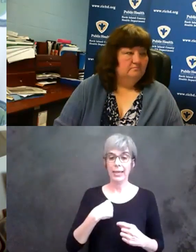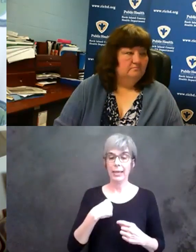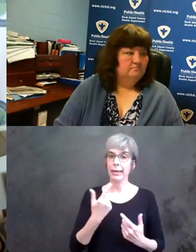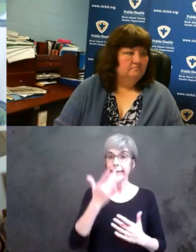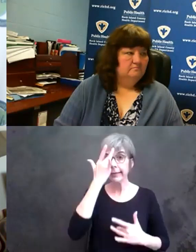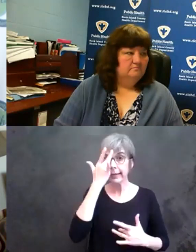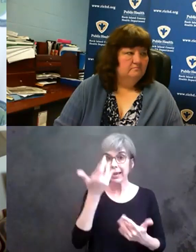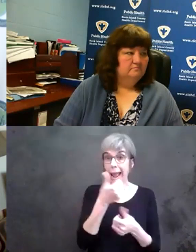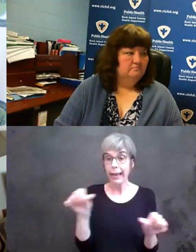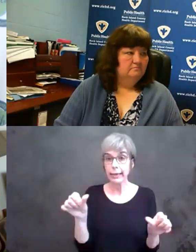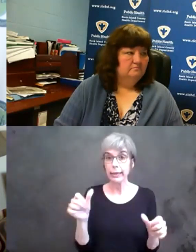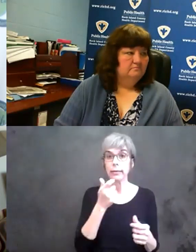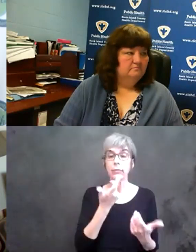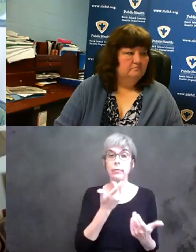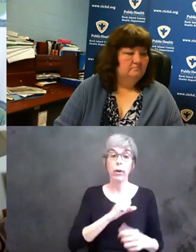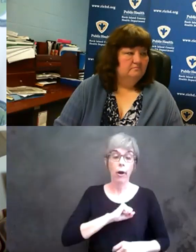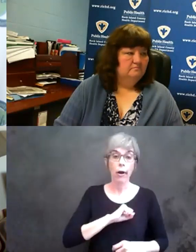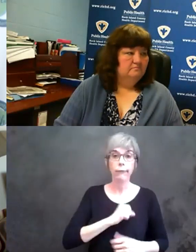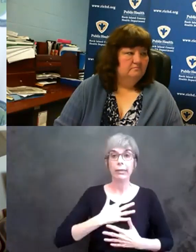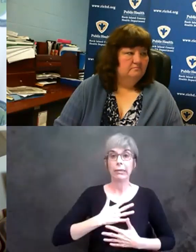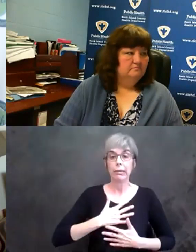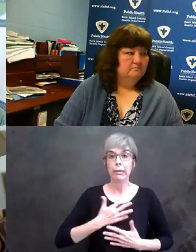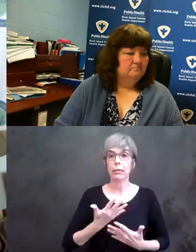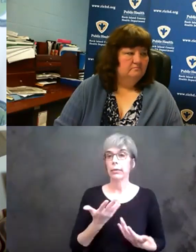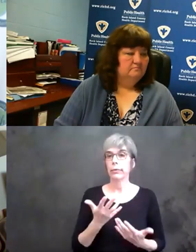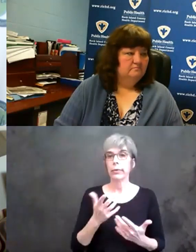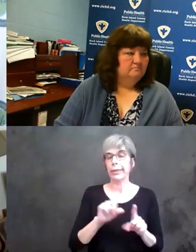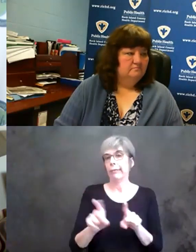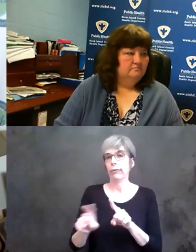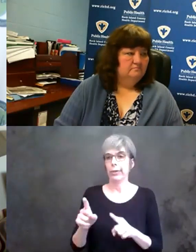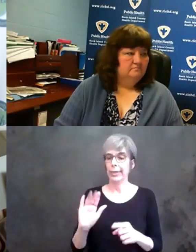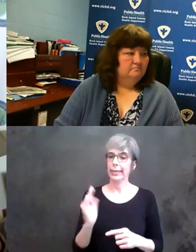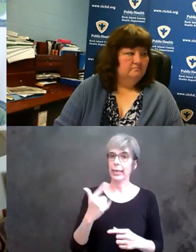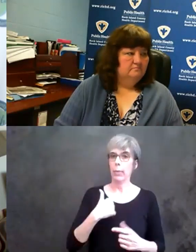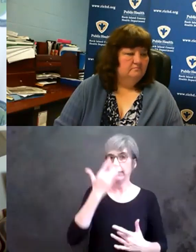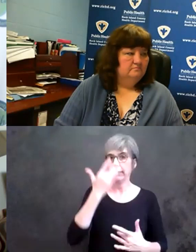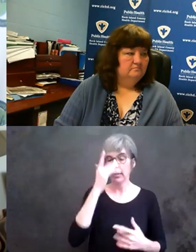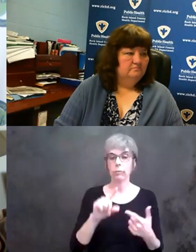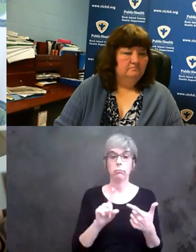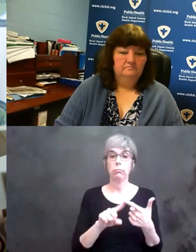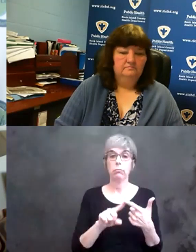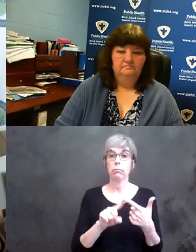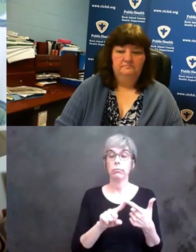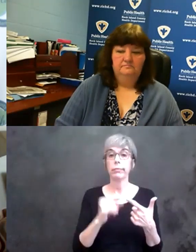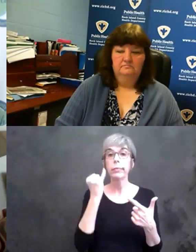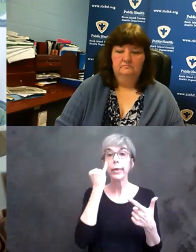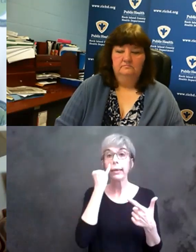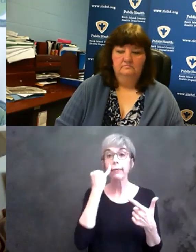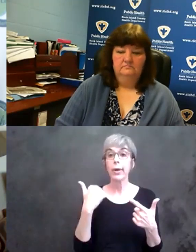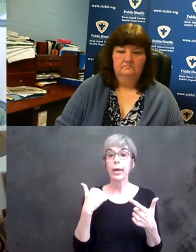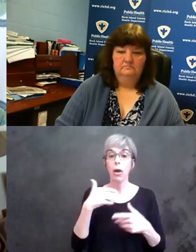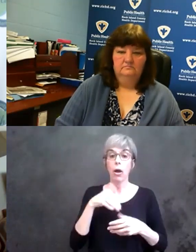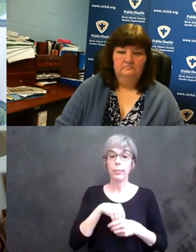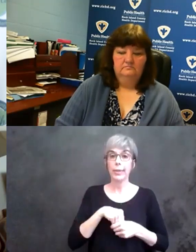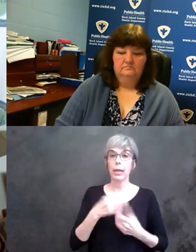ill? Regarding being at risk, do I have any underlying health conditions that put me more at risk